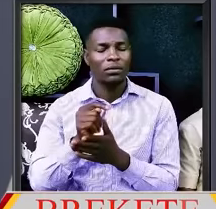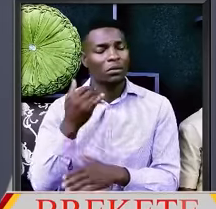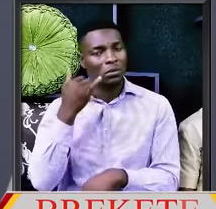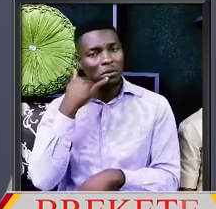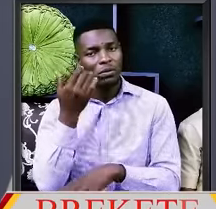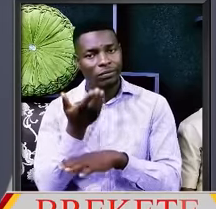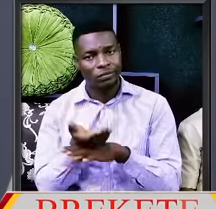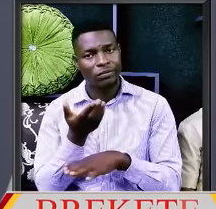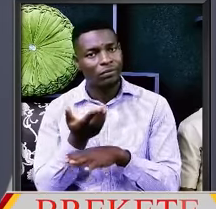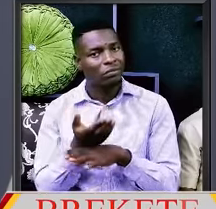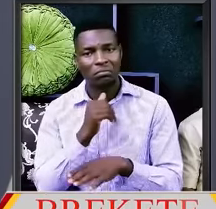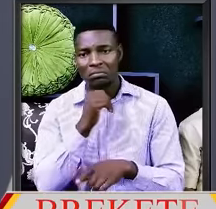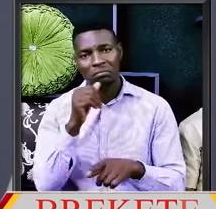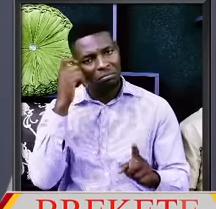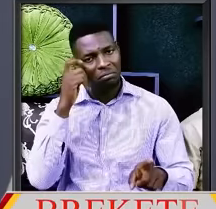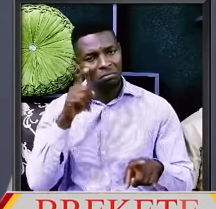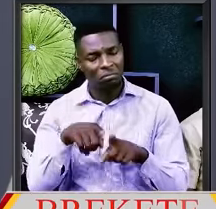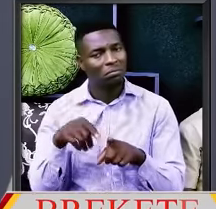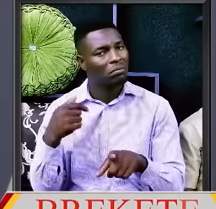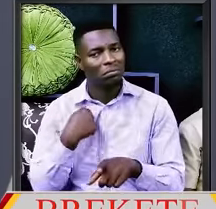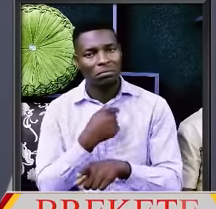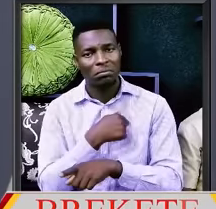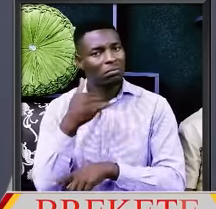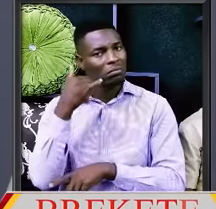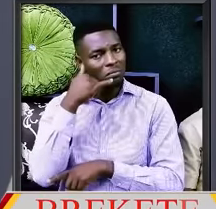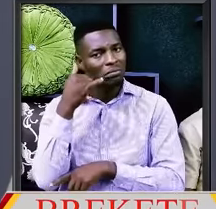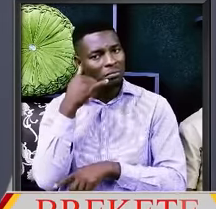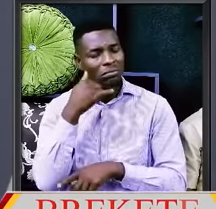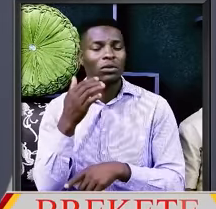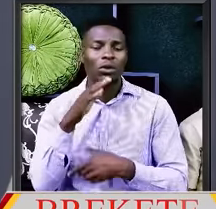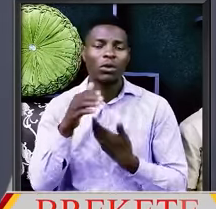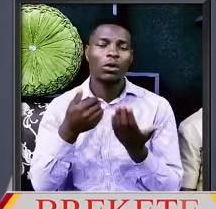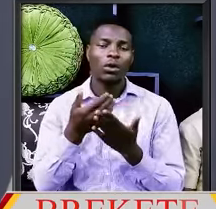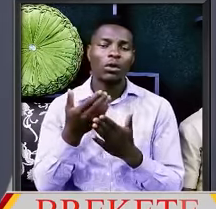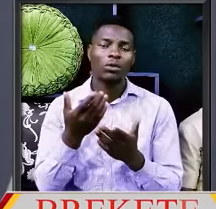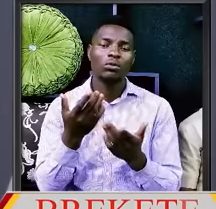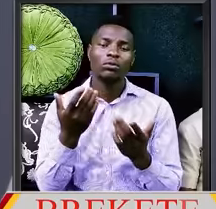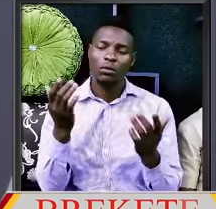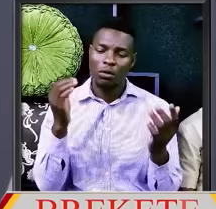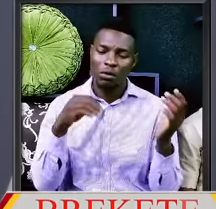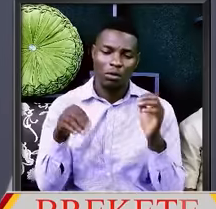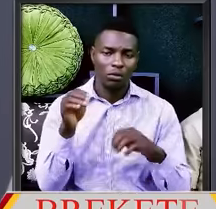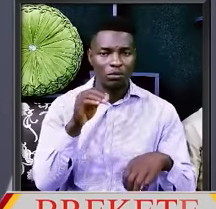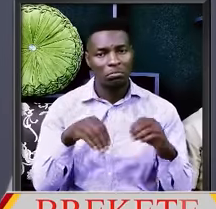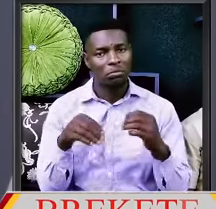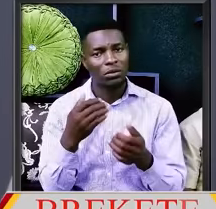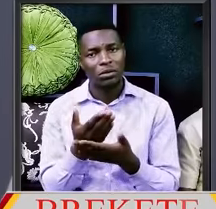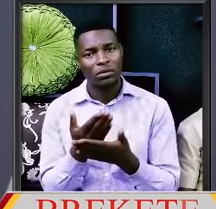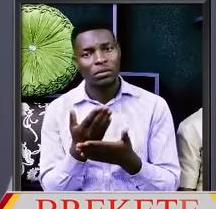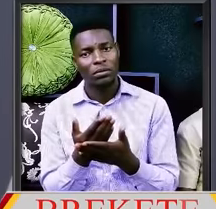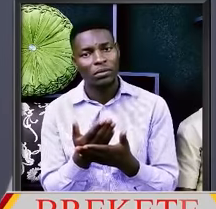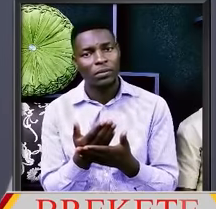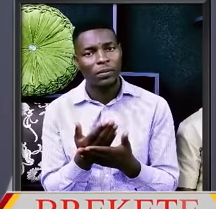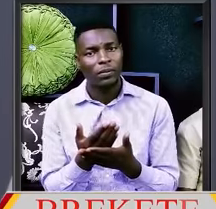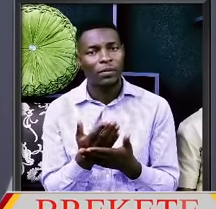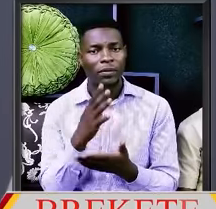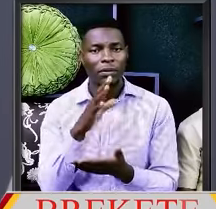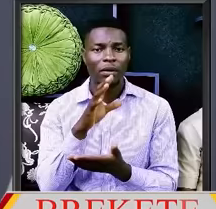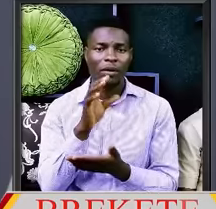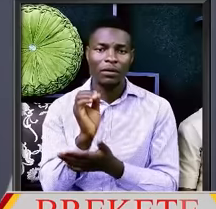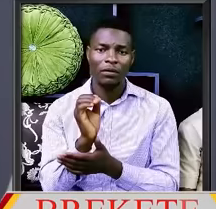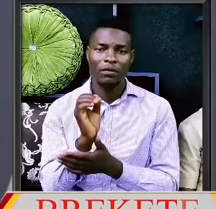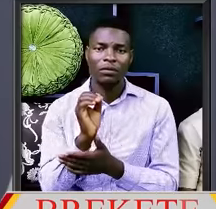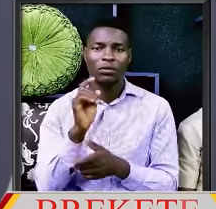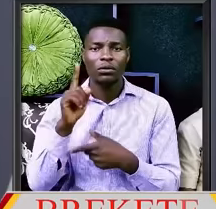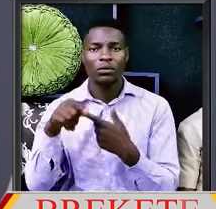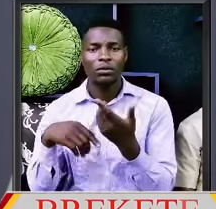them start to be no free. We call all of us come contribute money, come bring the 50,000 go.